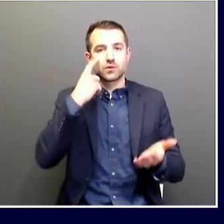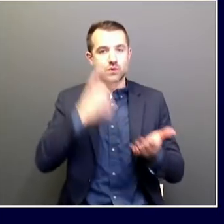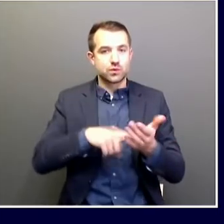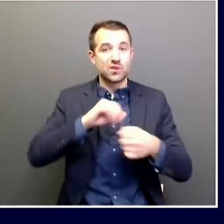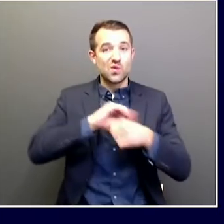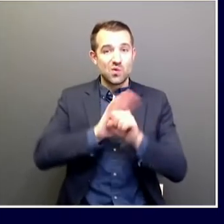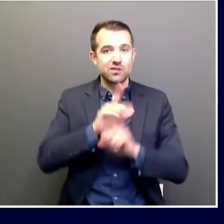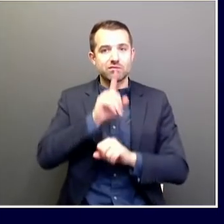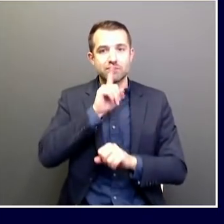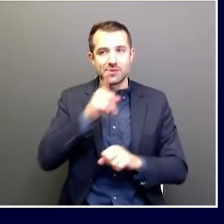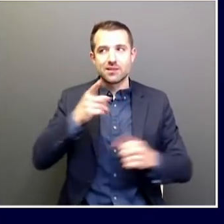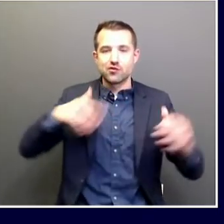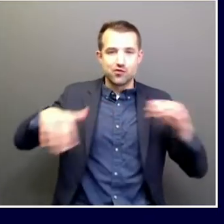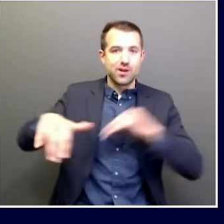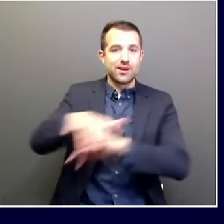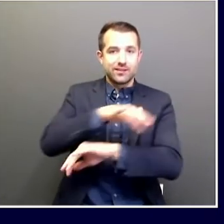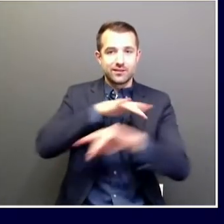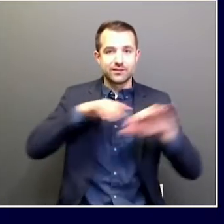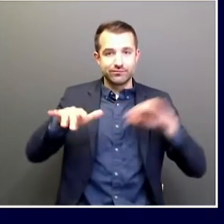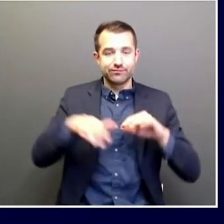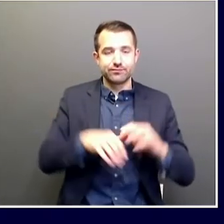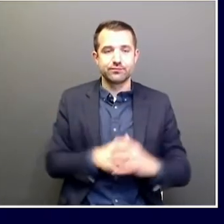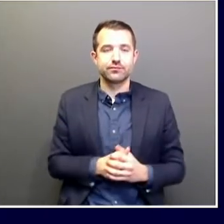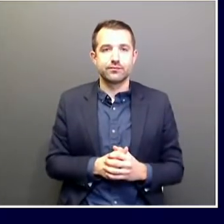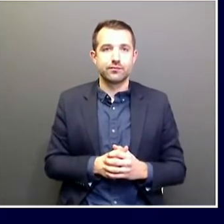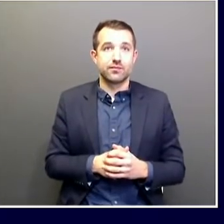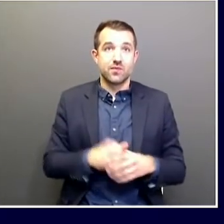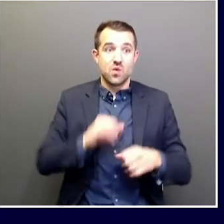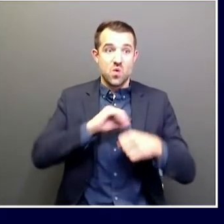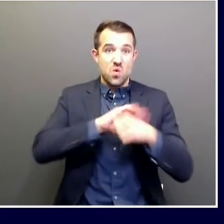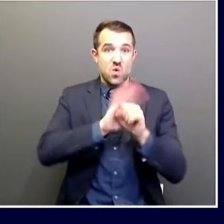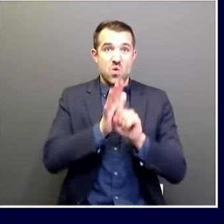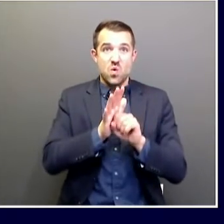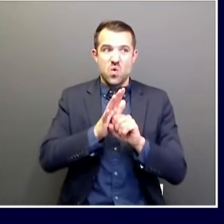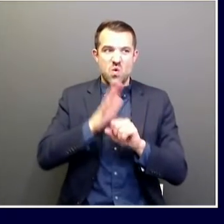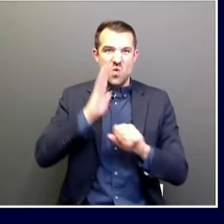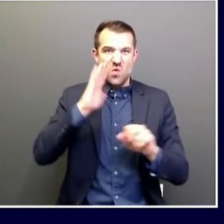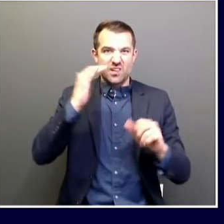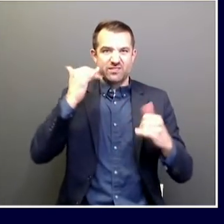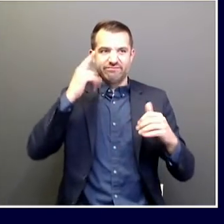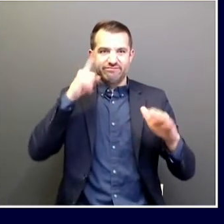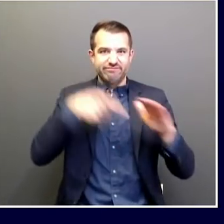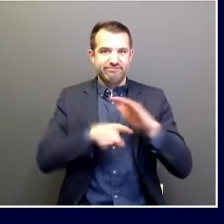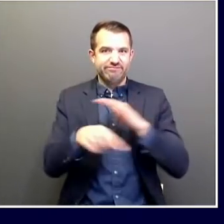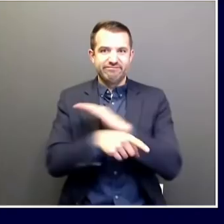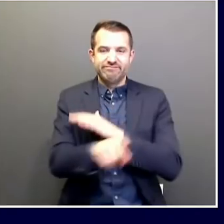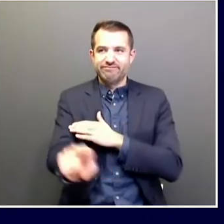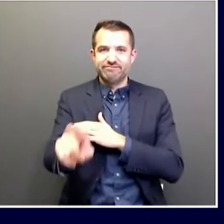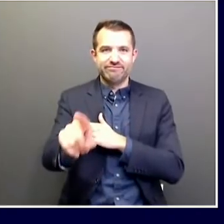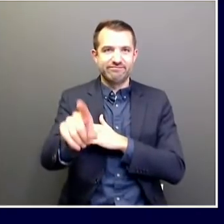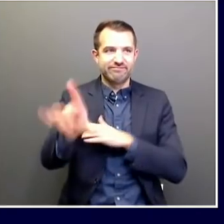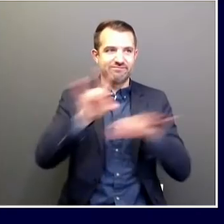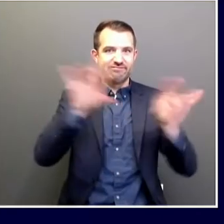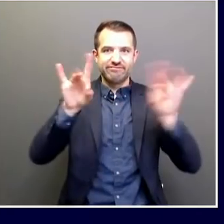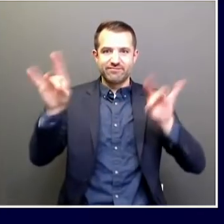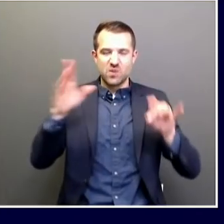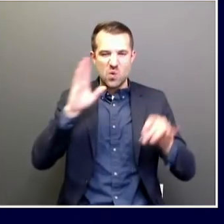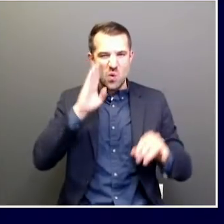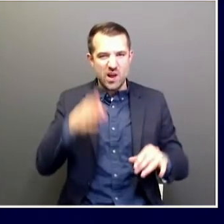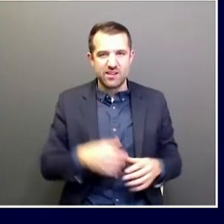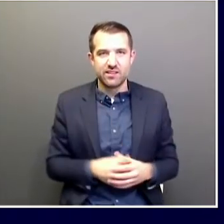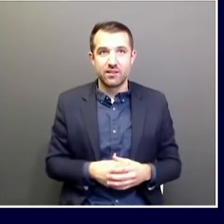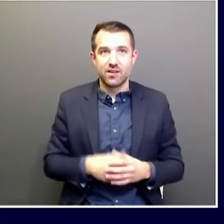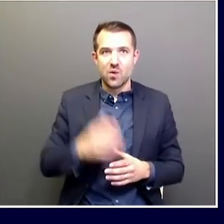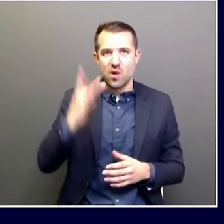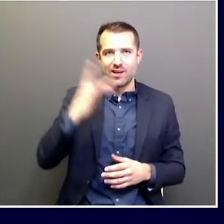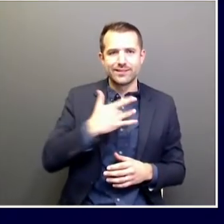COVID takes advantage of the very things that we do when we get together to celebrate. Being together for